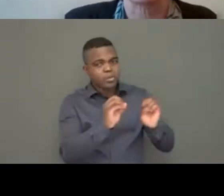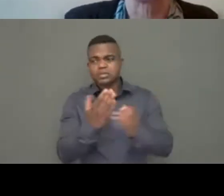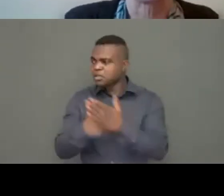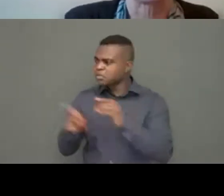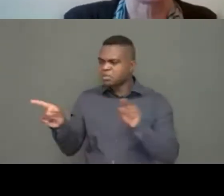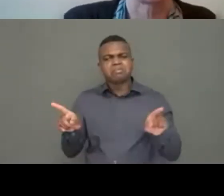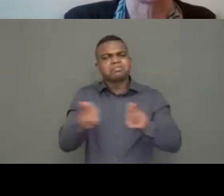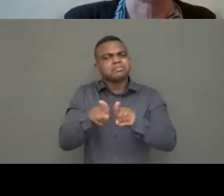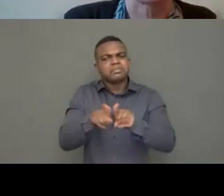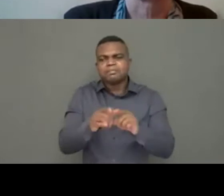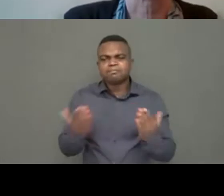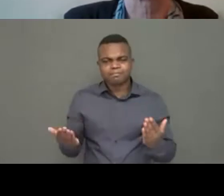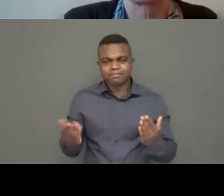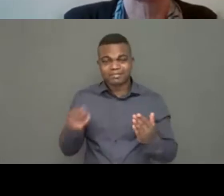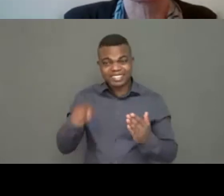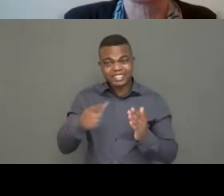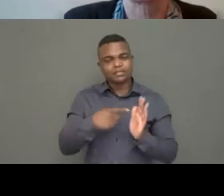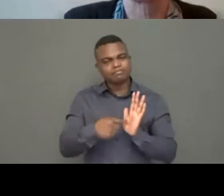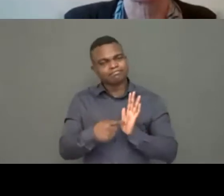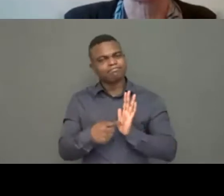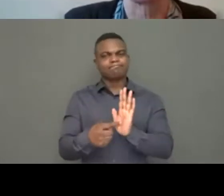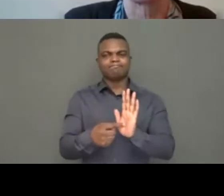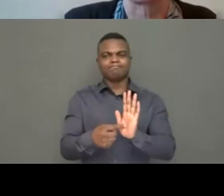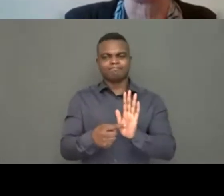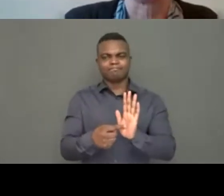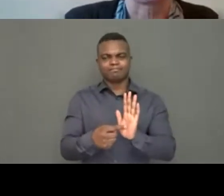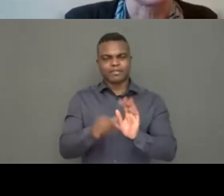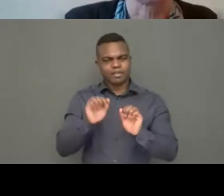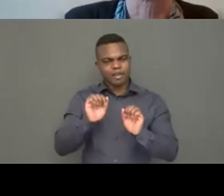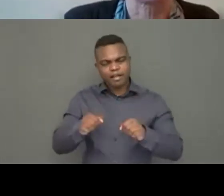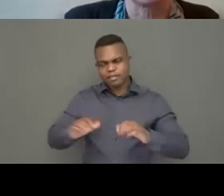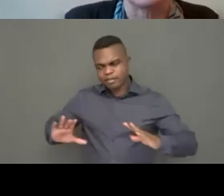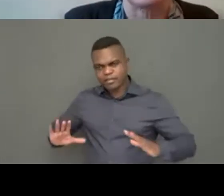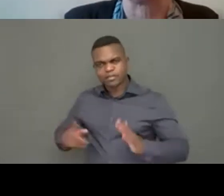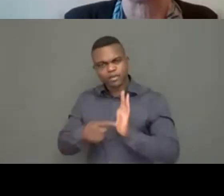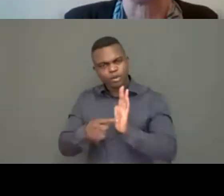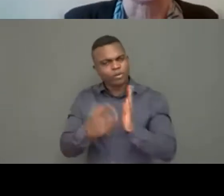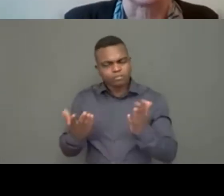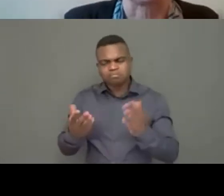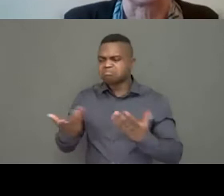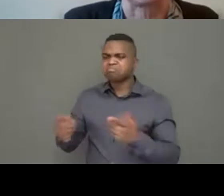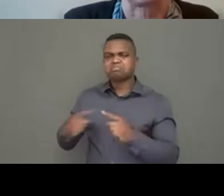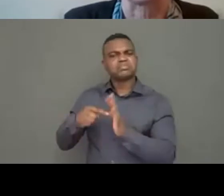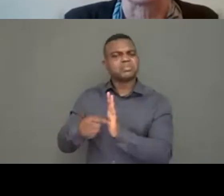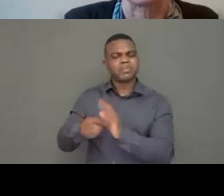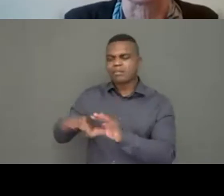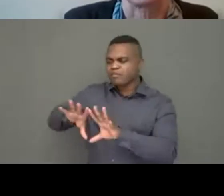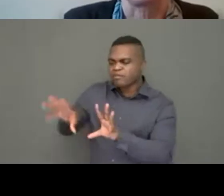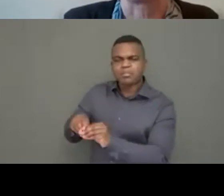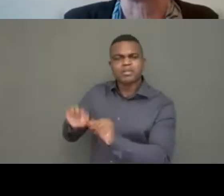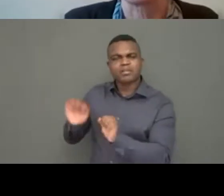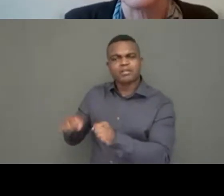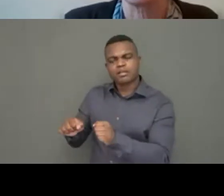community, society, and so forth. So gradually also attitudes and behavior can be